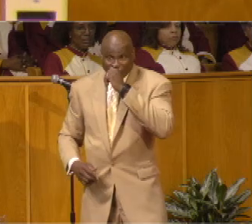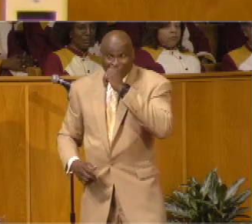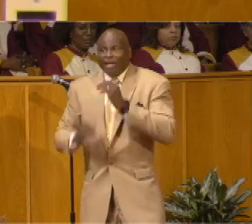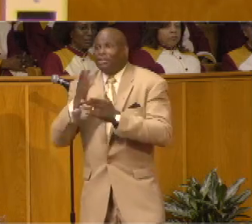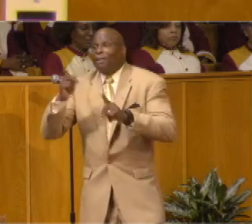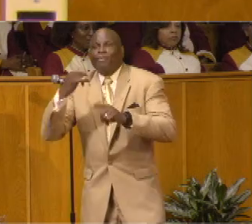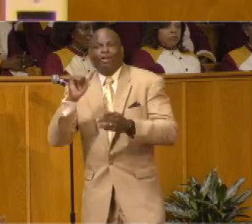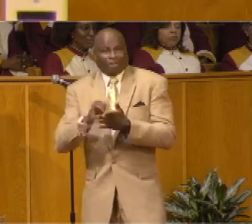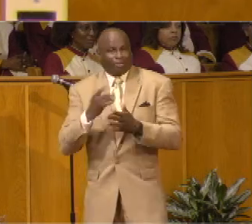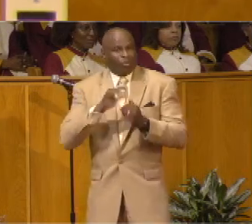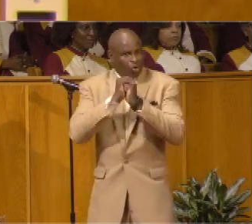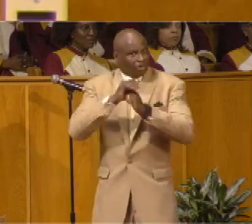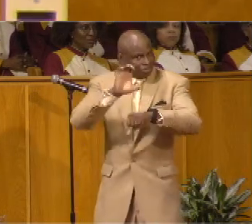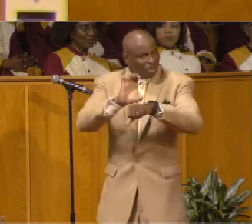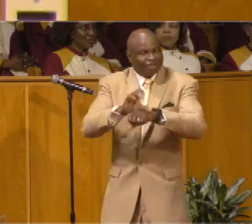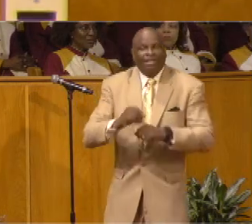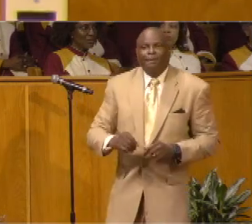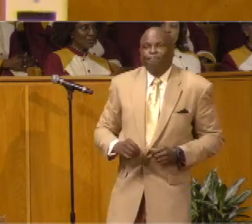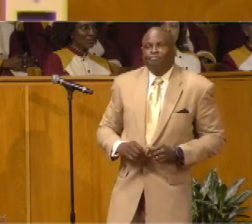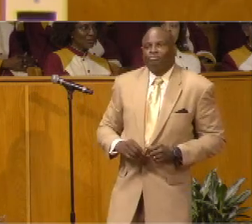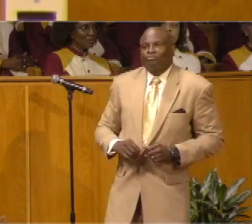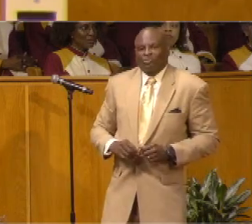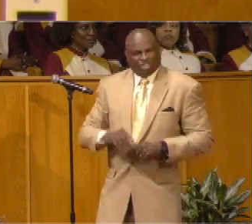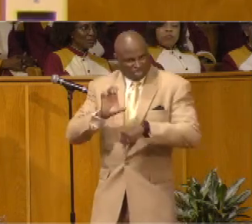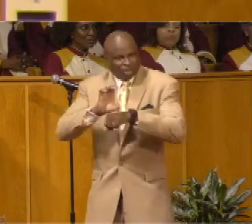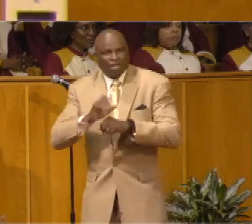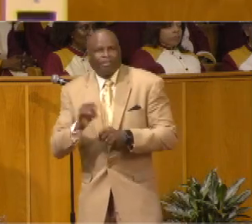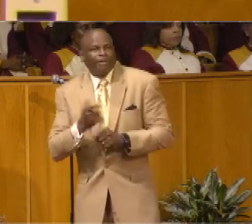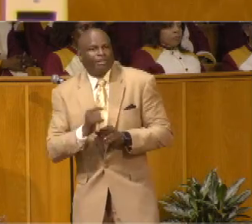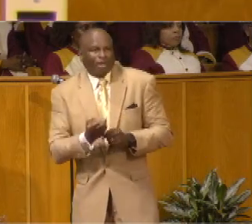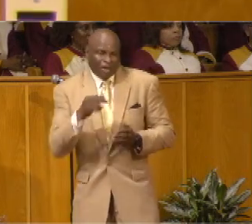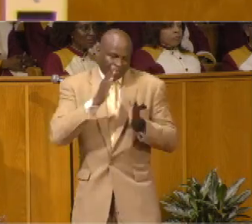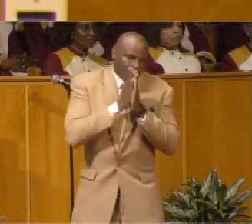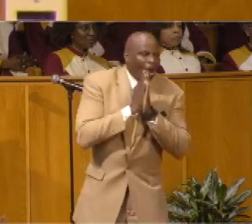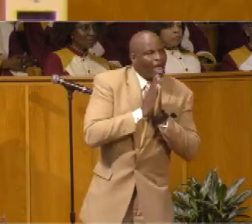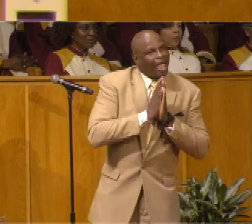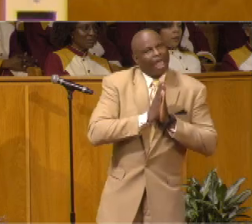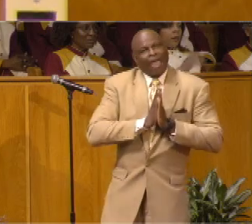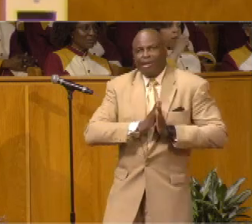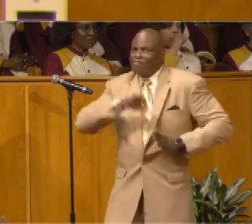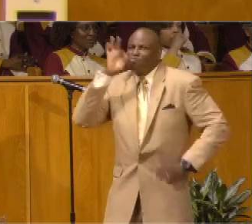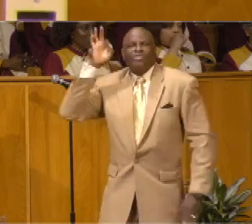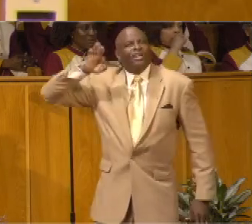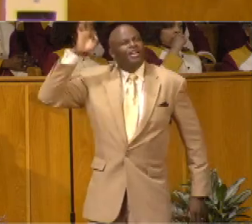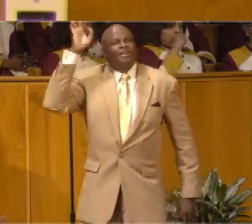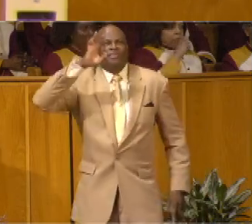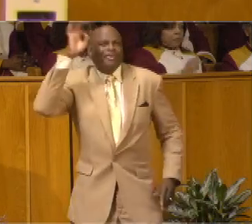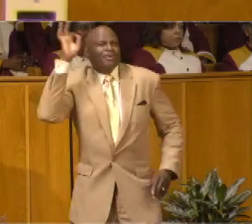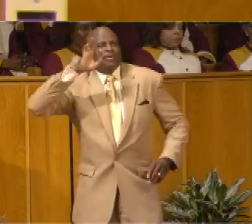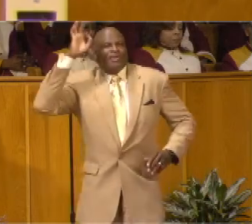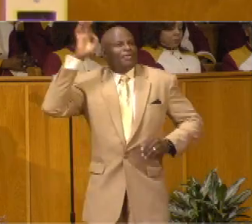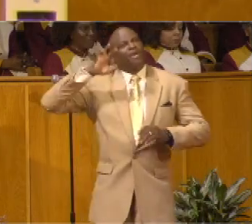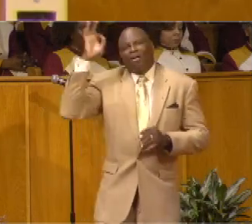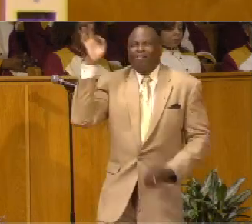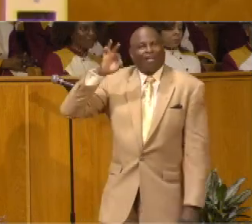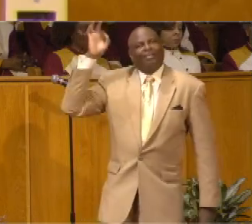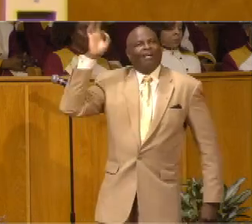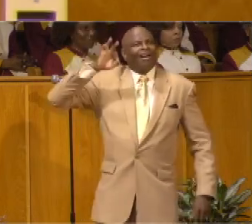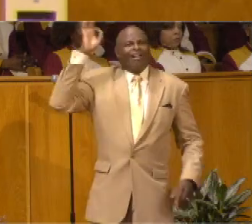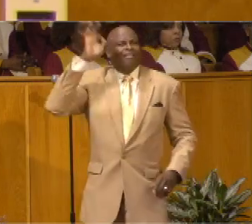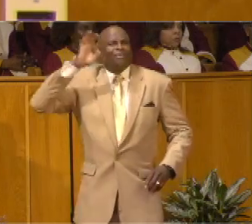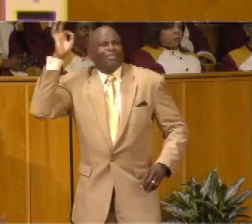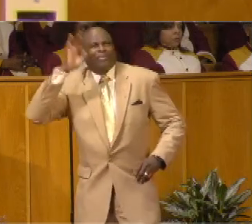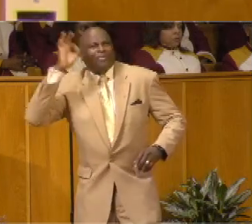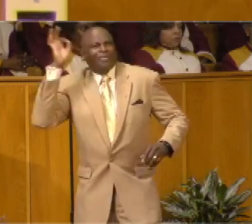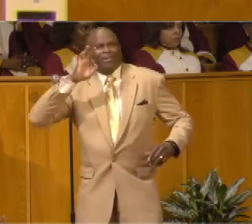Some of us have even been in worship services where someone may have been praying or preaching, and then all of a sudden, as if a button